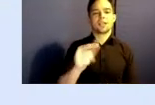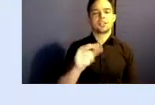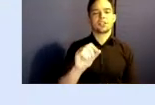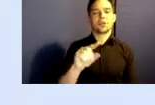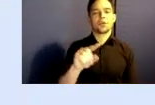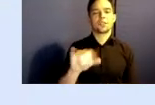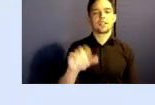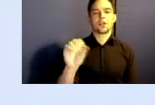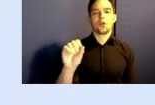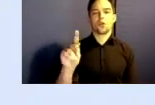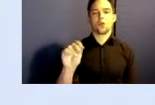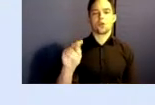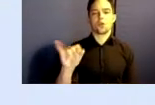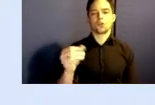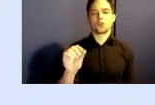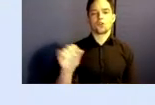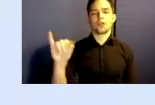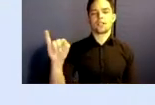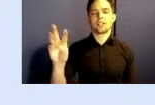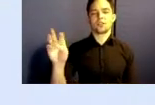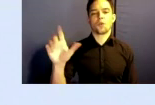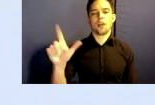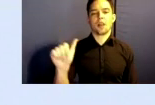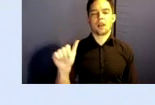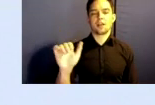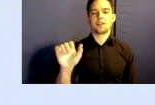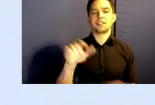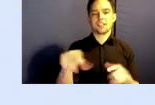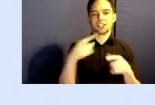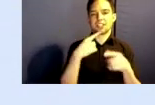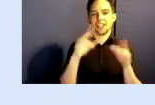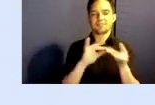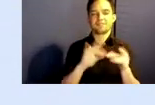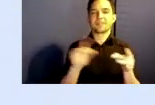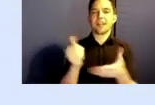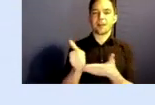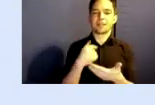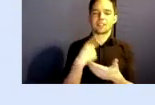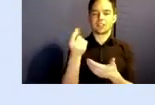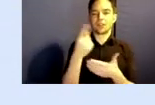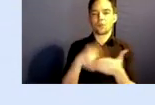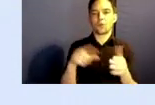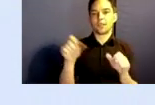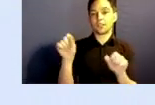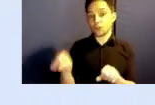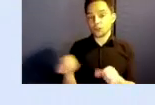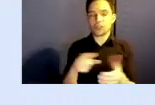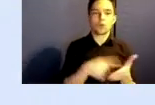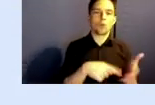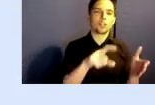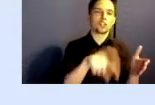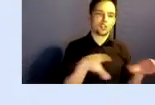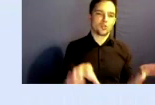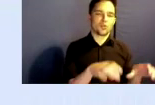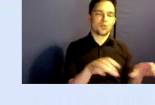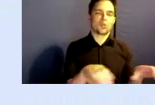Okonjo-Iweala. And I think it's something that really helps us understand what we could and what we should do. So